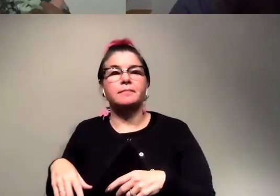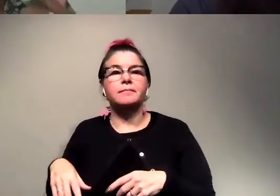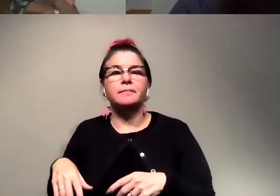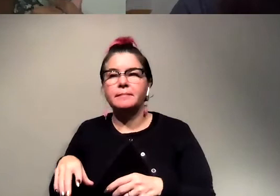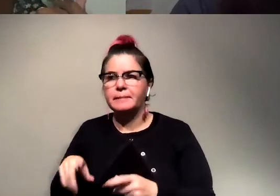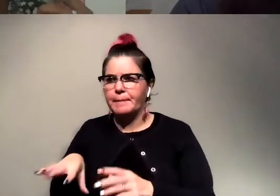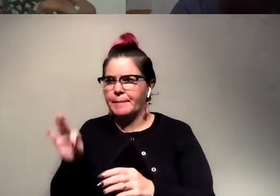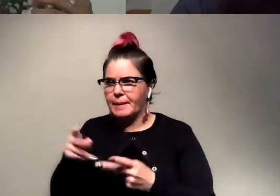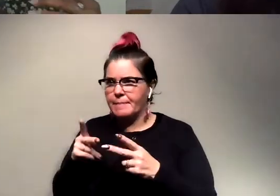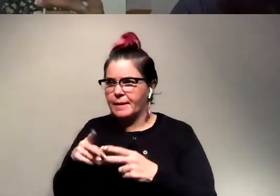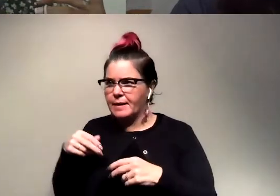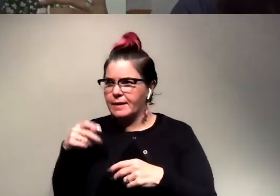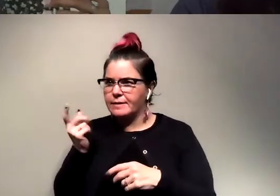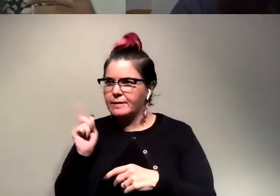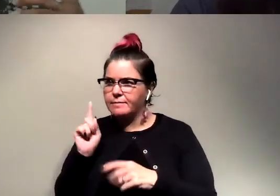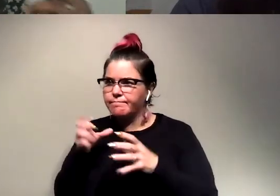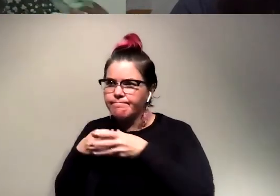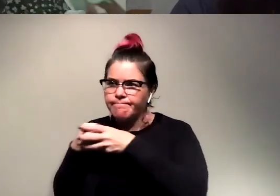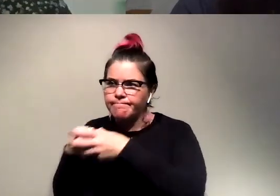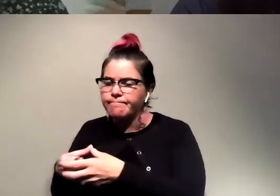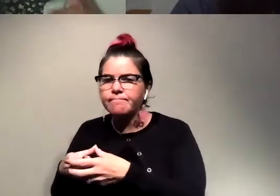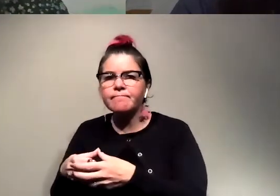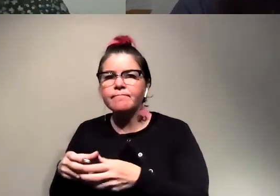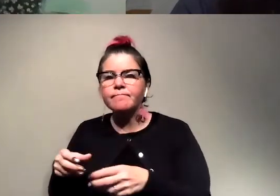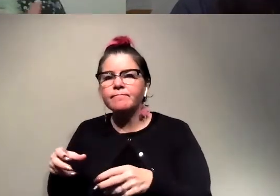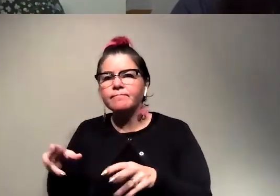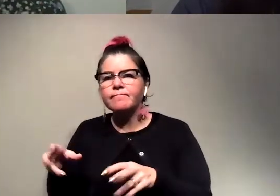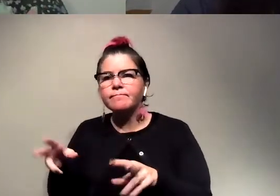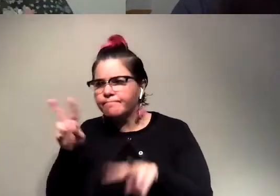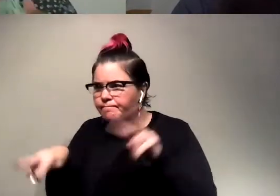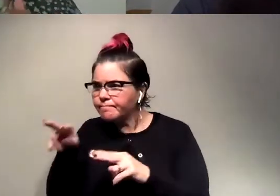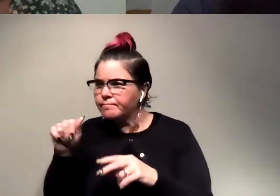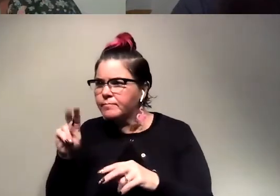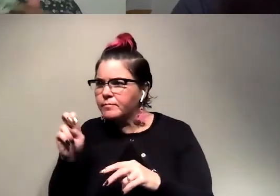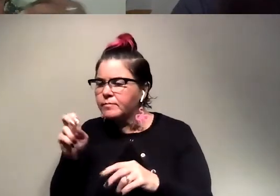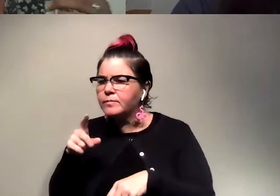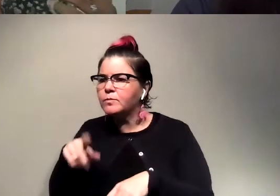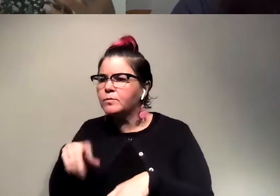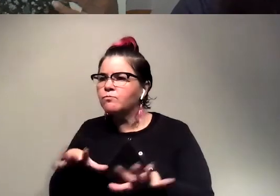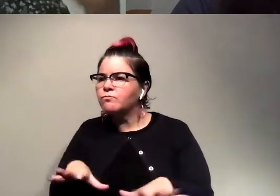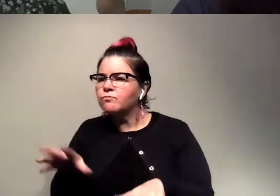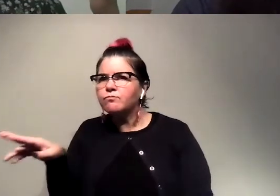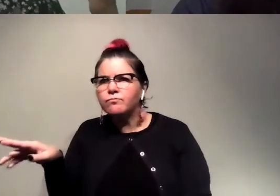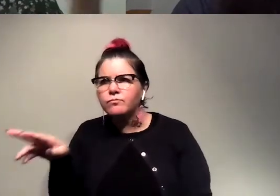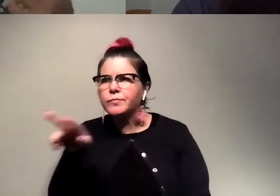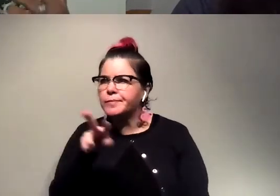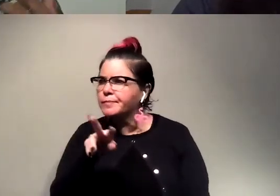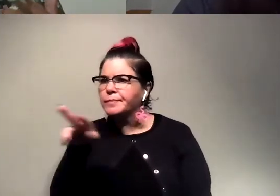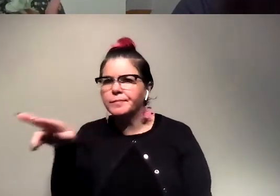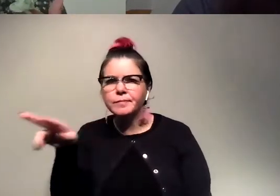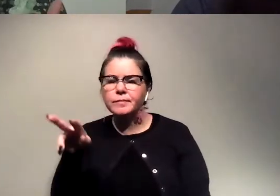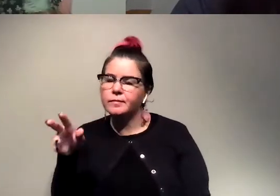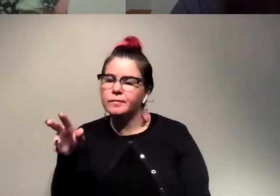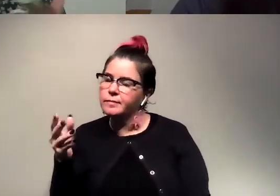we walk over to it. And looking for anoles, you take your time and you look back and forth, because again, they're really good